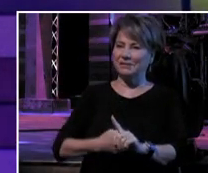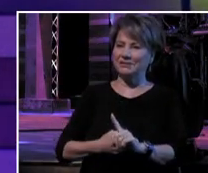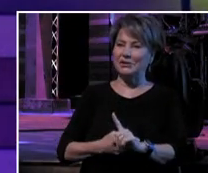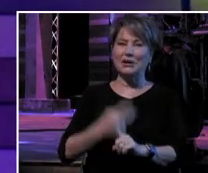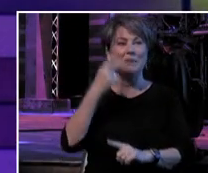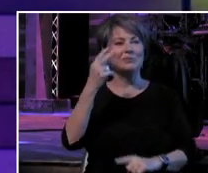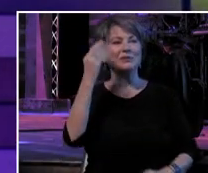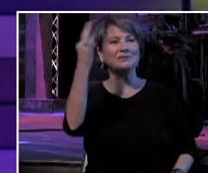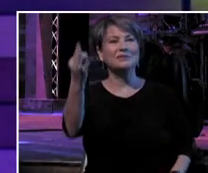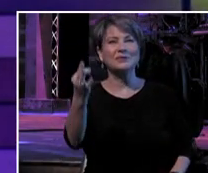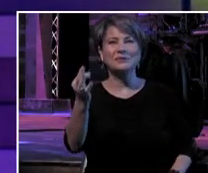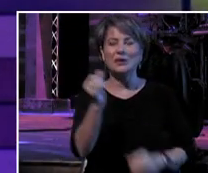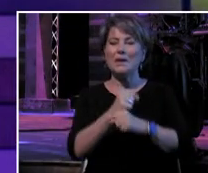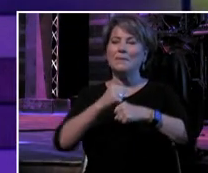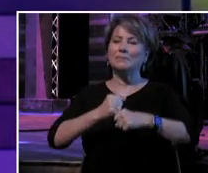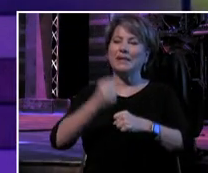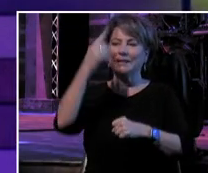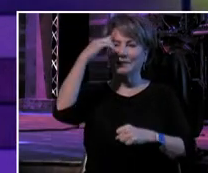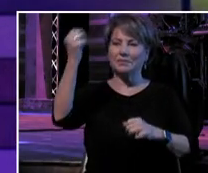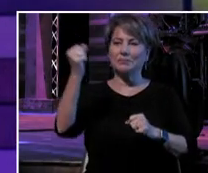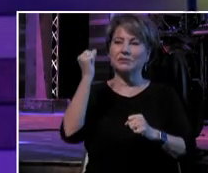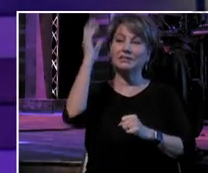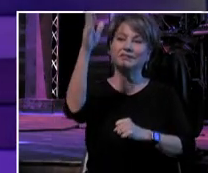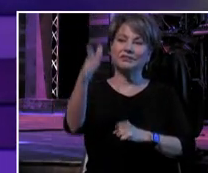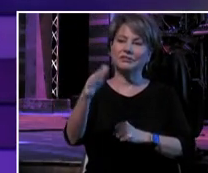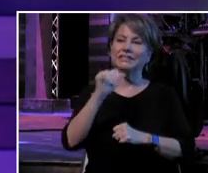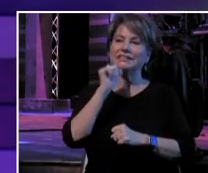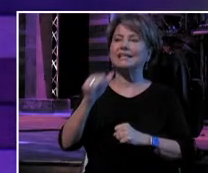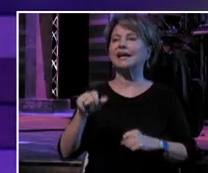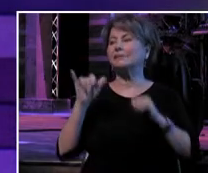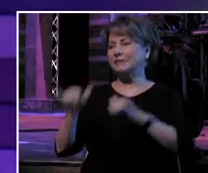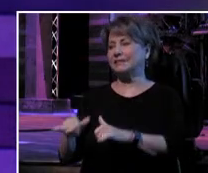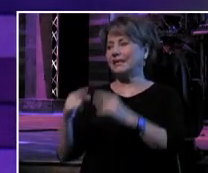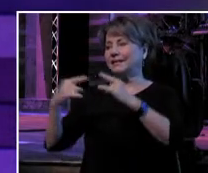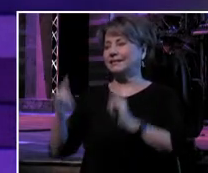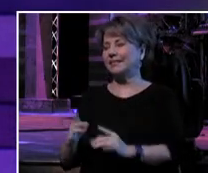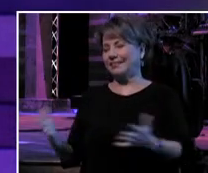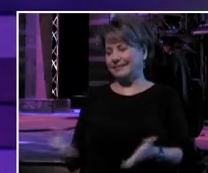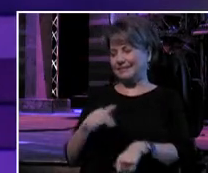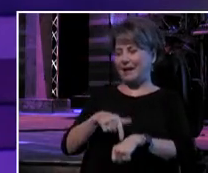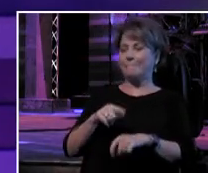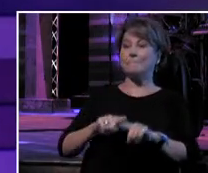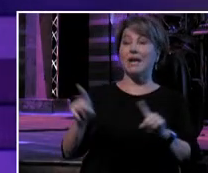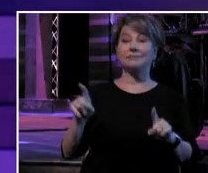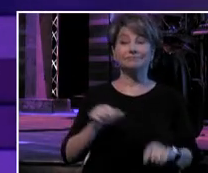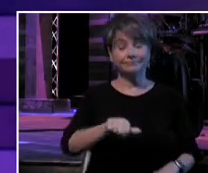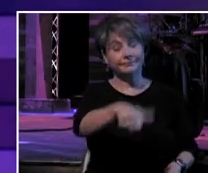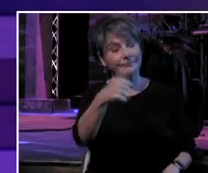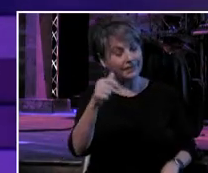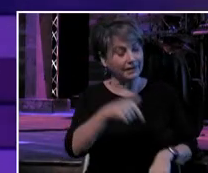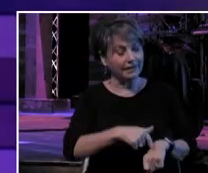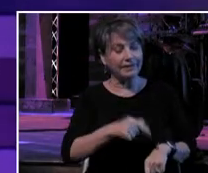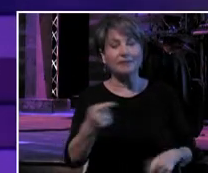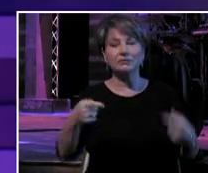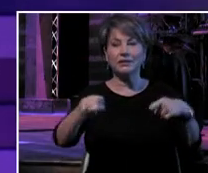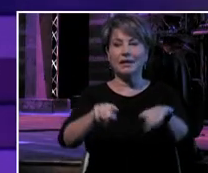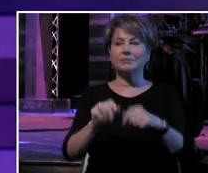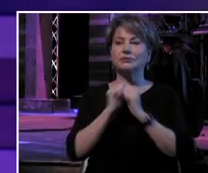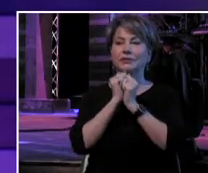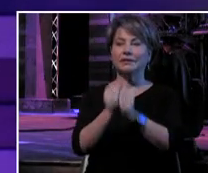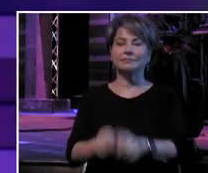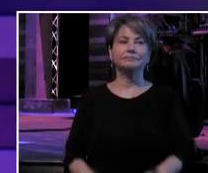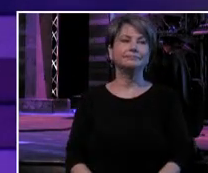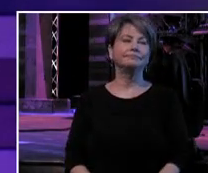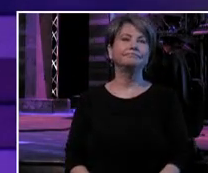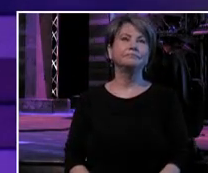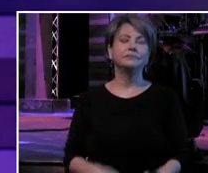to making memories with him in the future. He's definitely not going to be staying out in a tent with me this time, but another time in the future, we'll be out there together. So if you want to